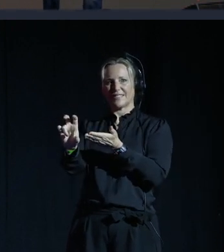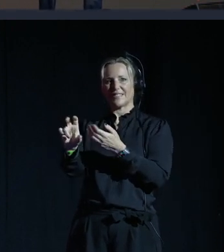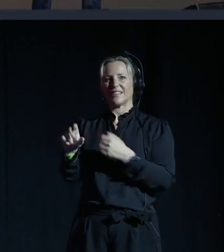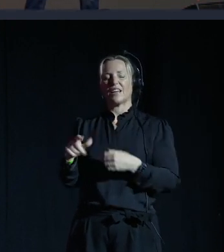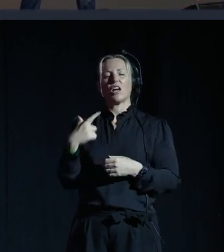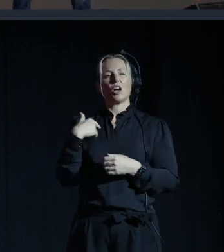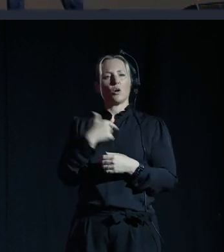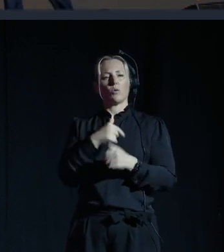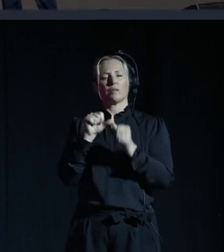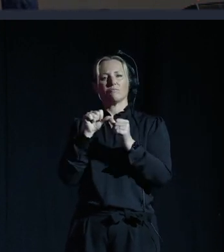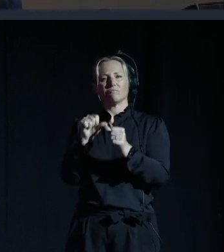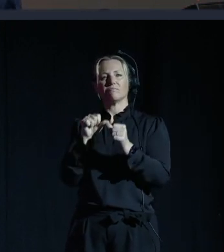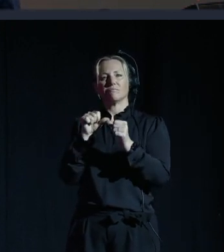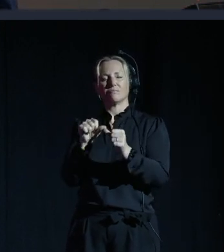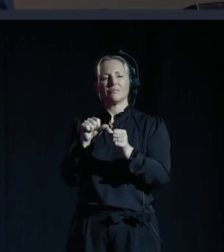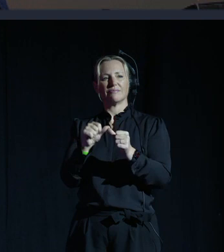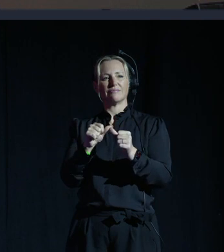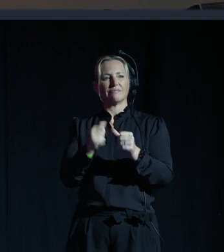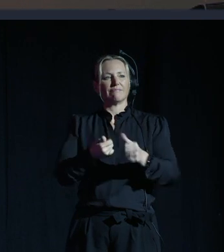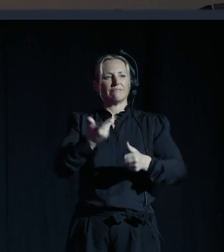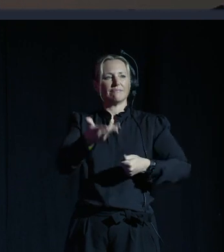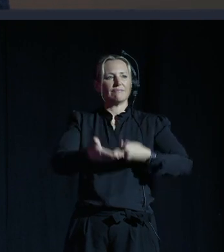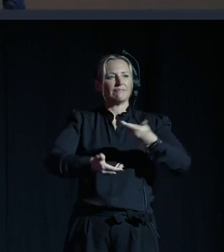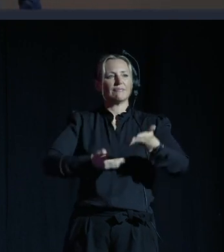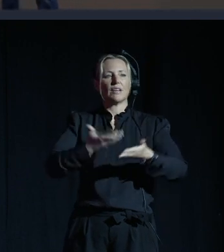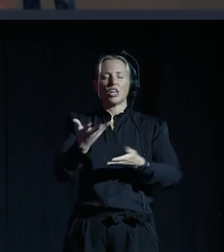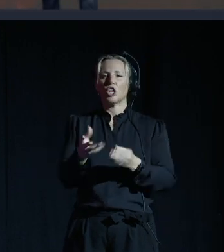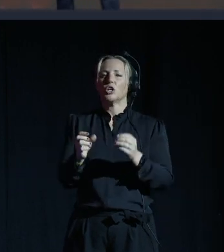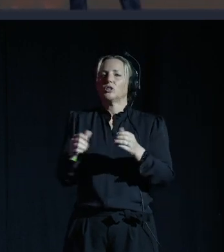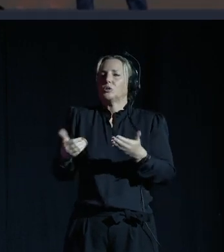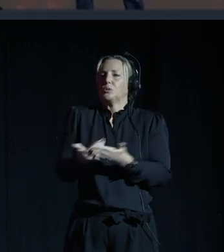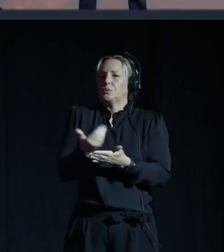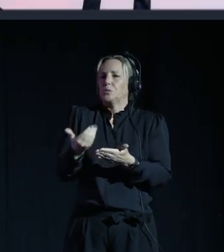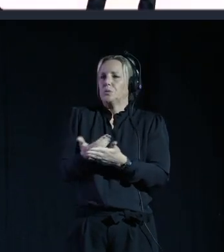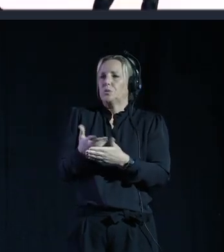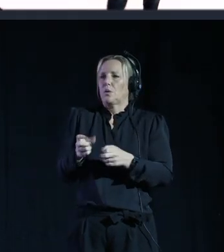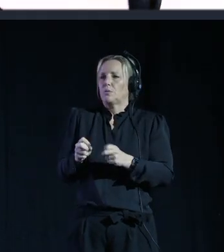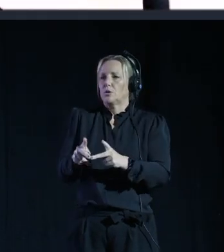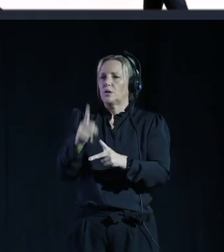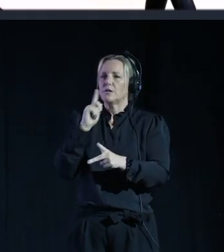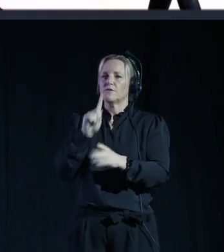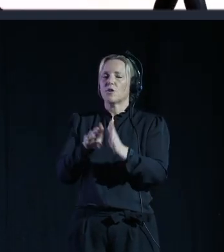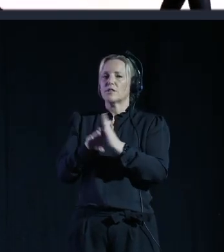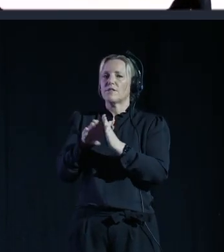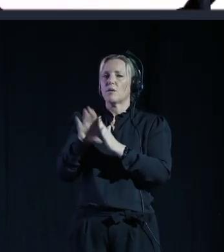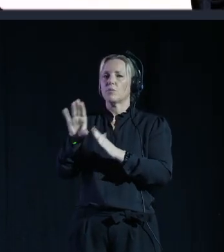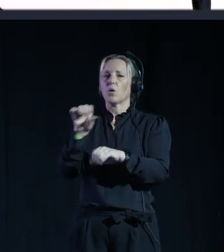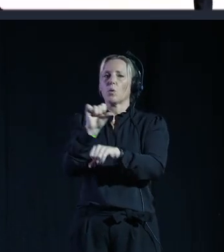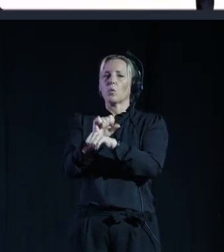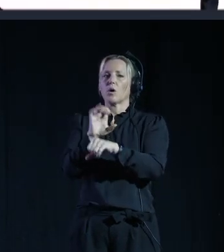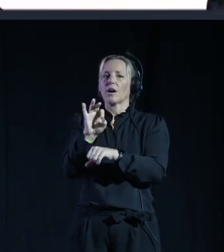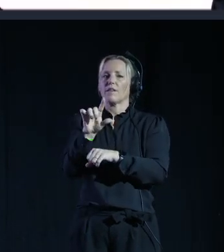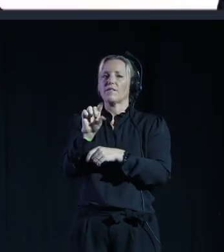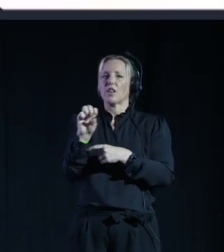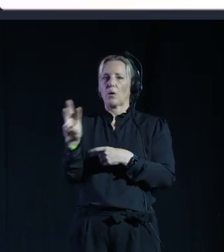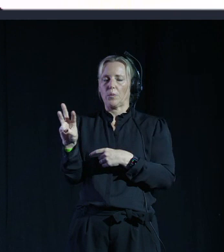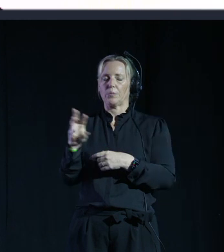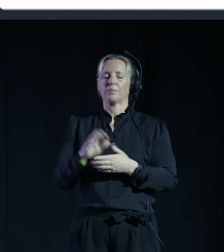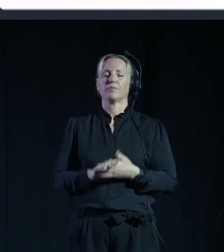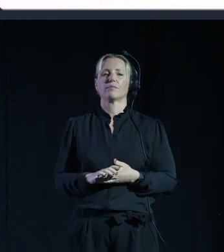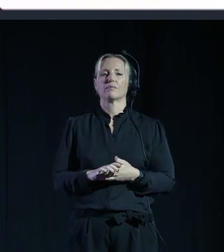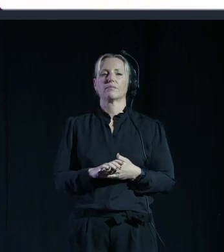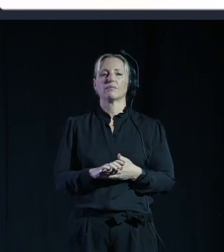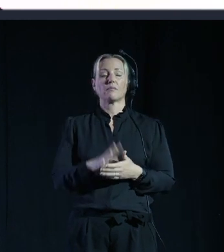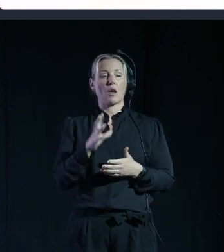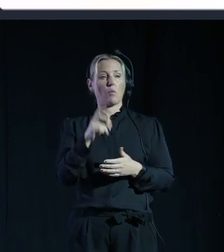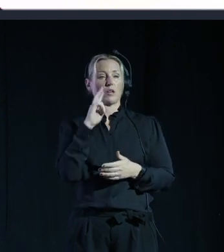new capabilities that will help you with your development workflows. So let's look at version 1.6, which we just